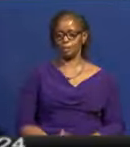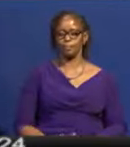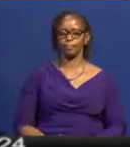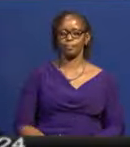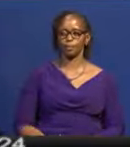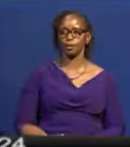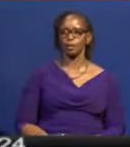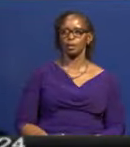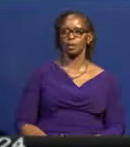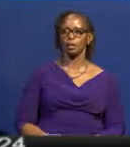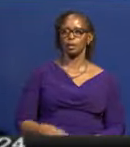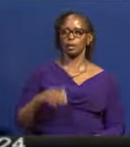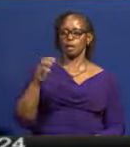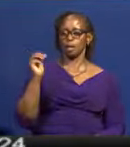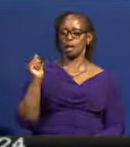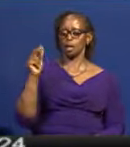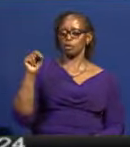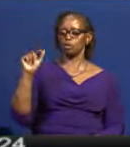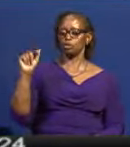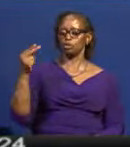Anton Kenga Mpe.